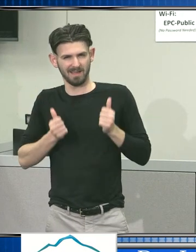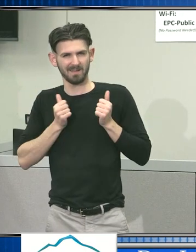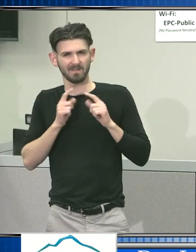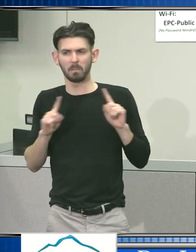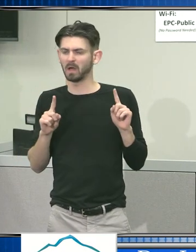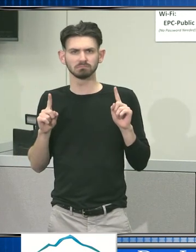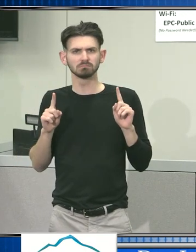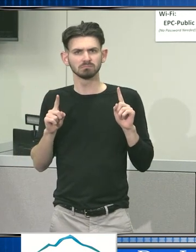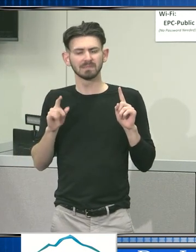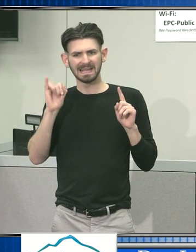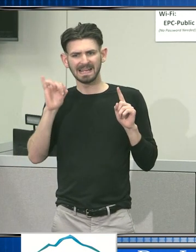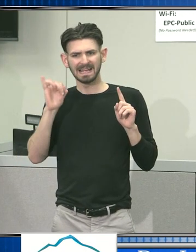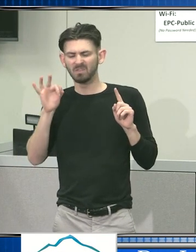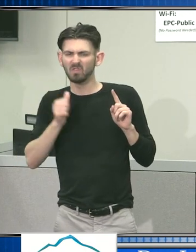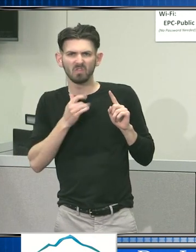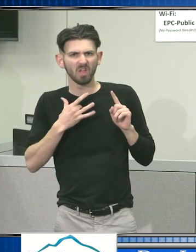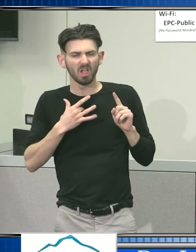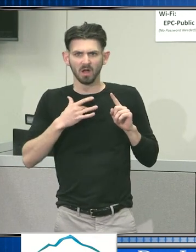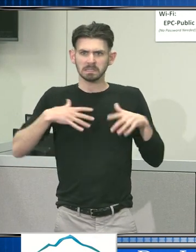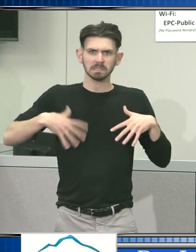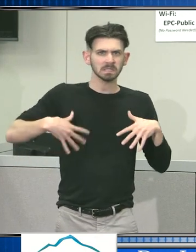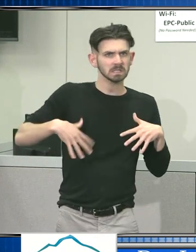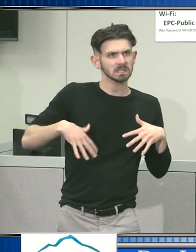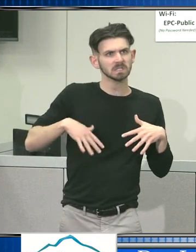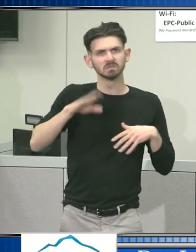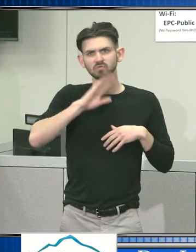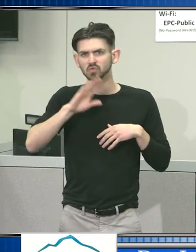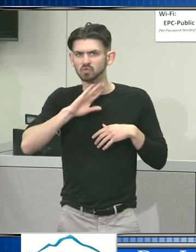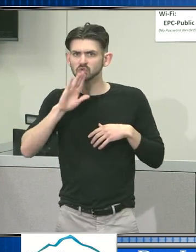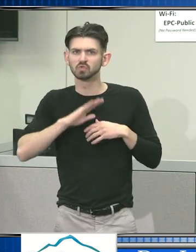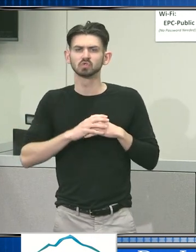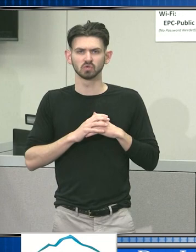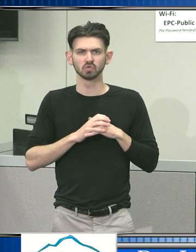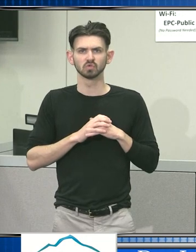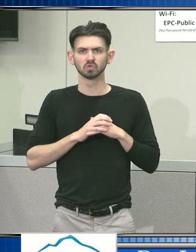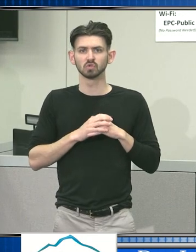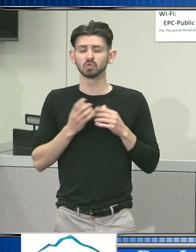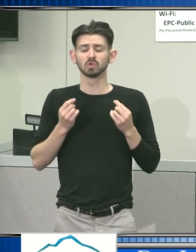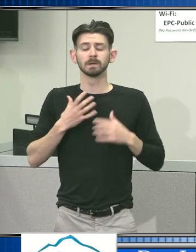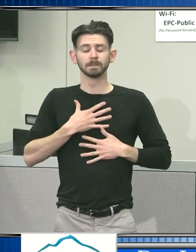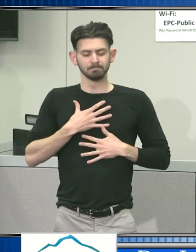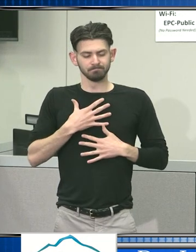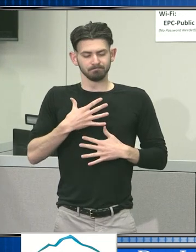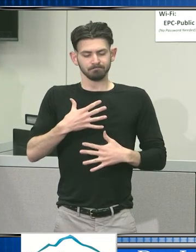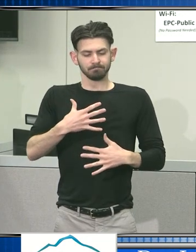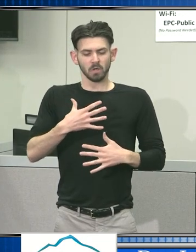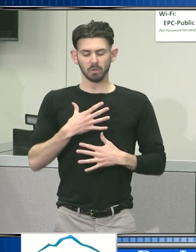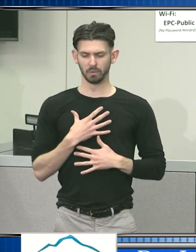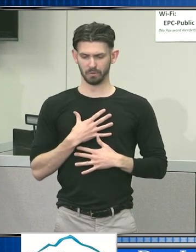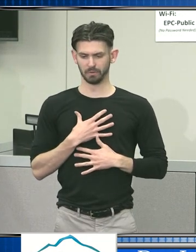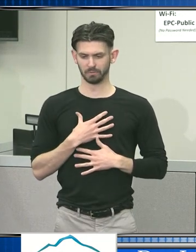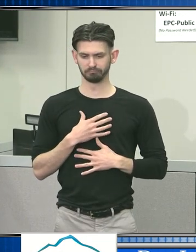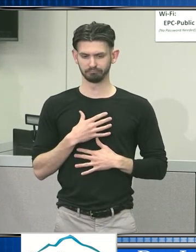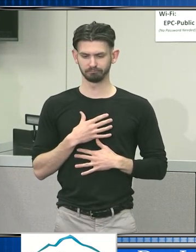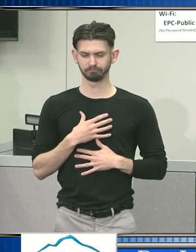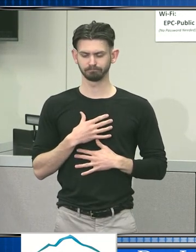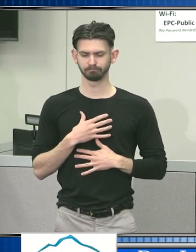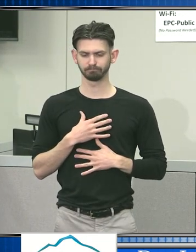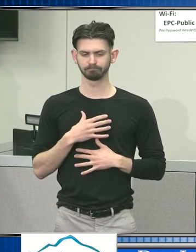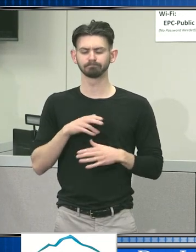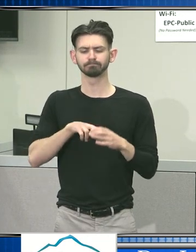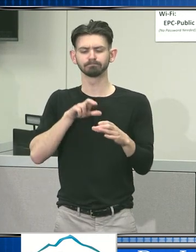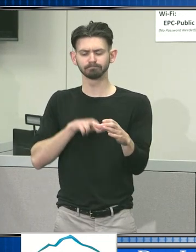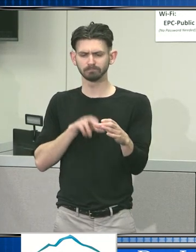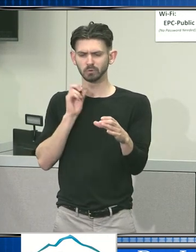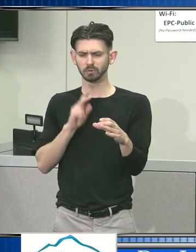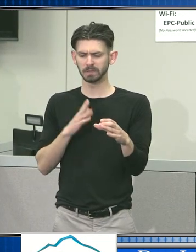suddenly you're feeling like anxious or maybe frustrated with something, and we want to take a deep breath and step back and say, okay, what do I need in this moment? What